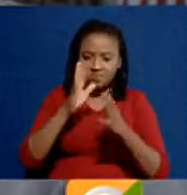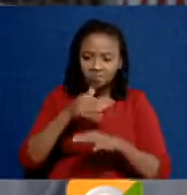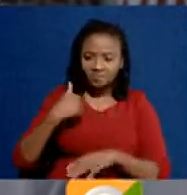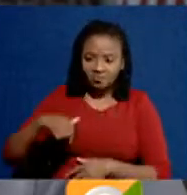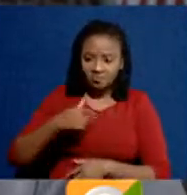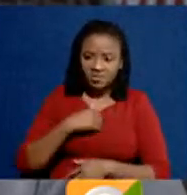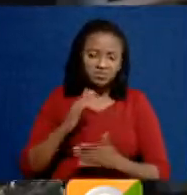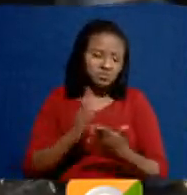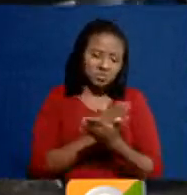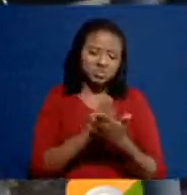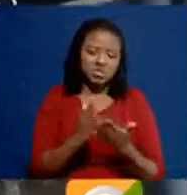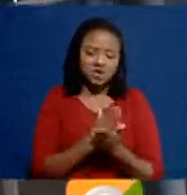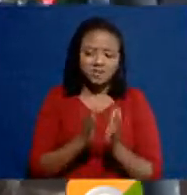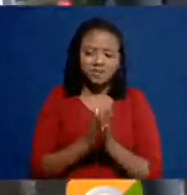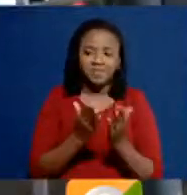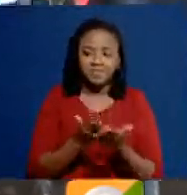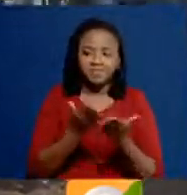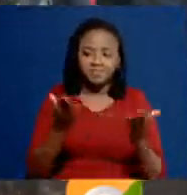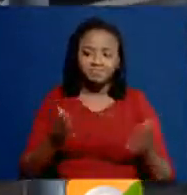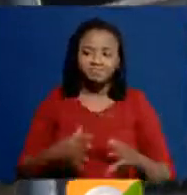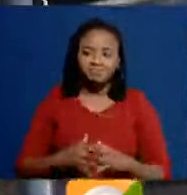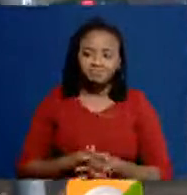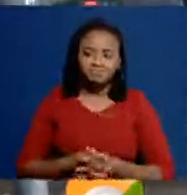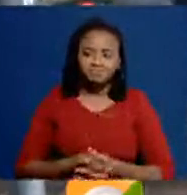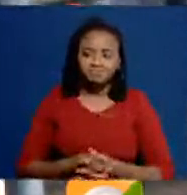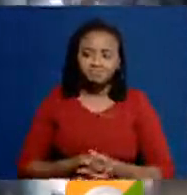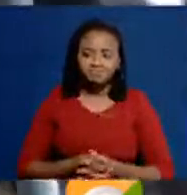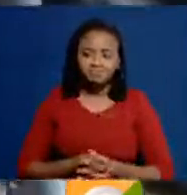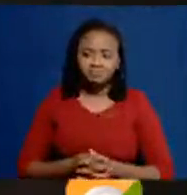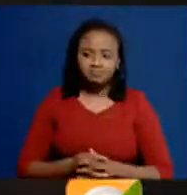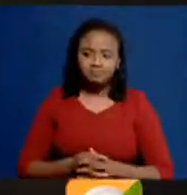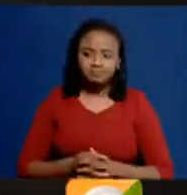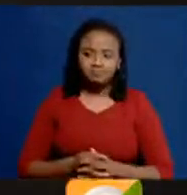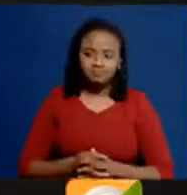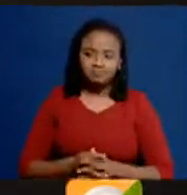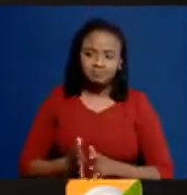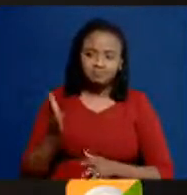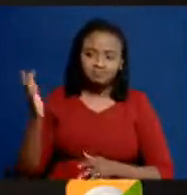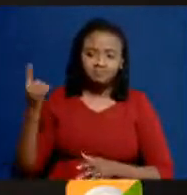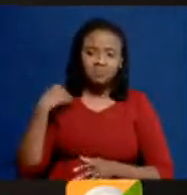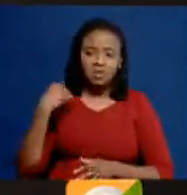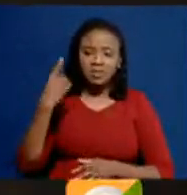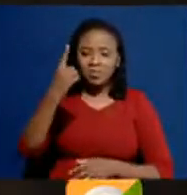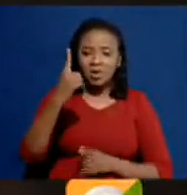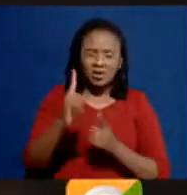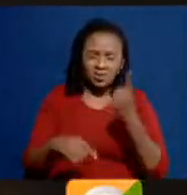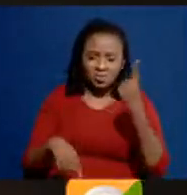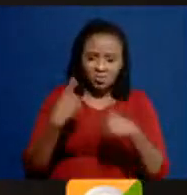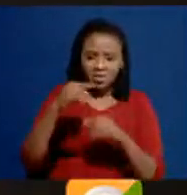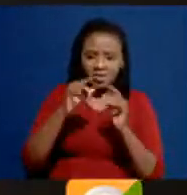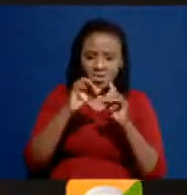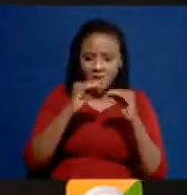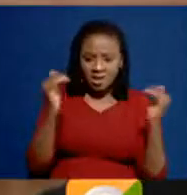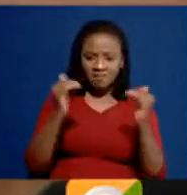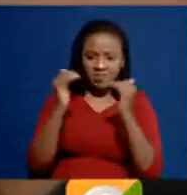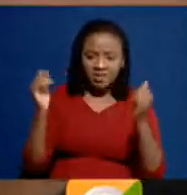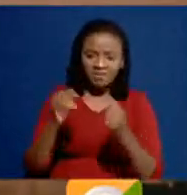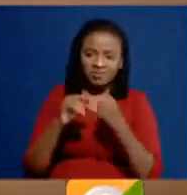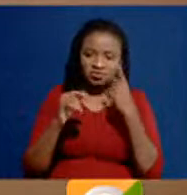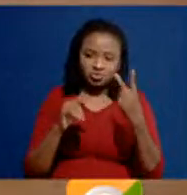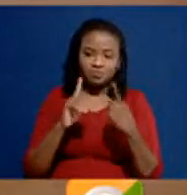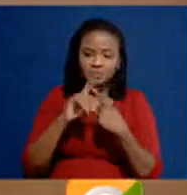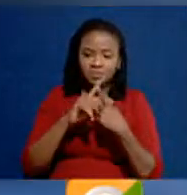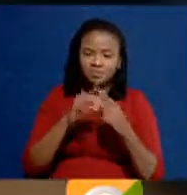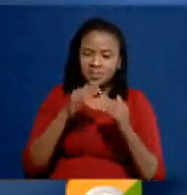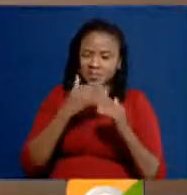share that to them. So much so that Muturi's cows were declared champion in two categories, best udder